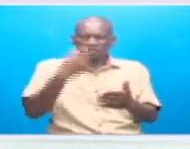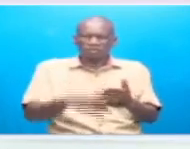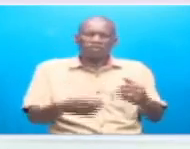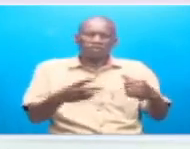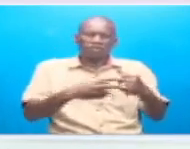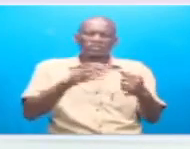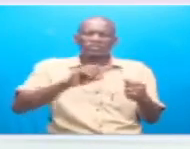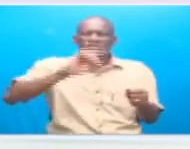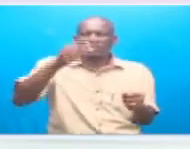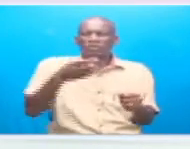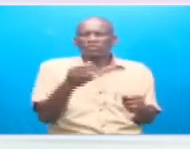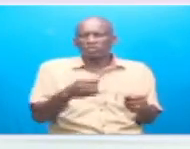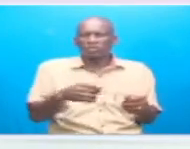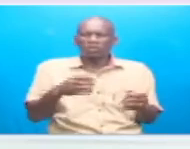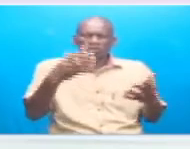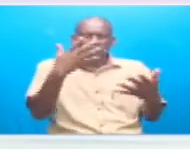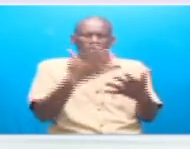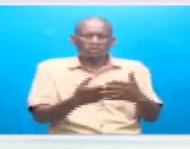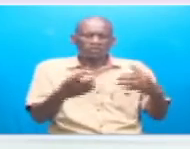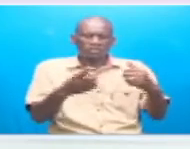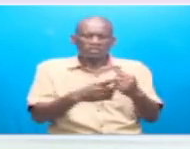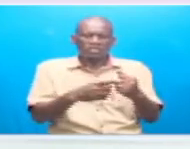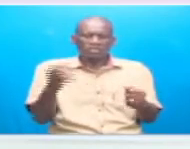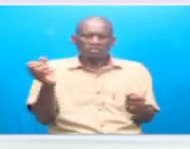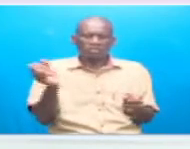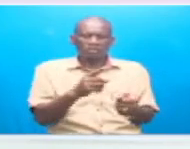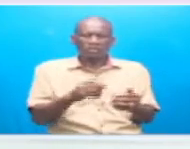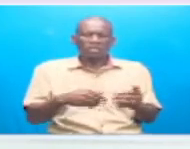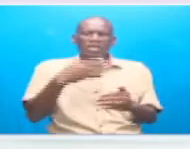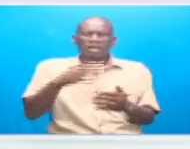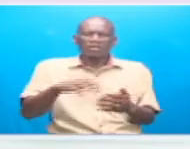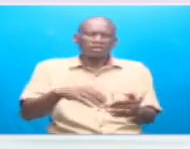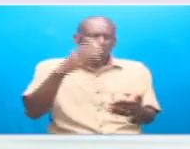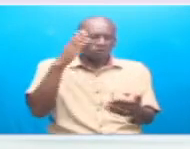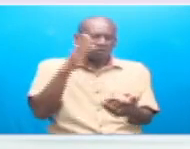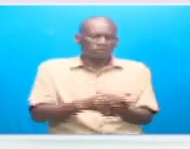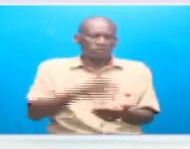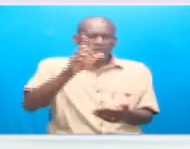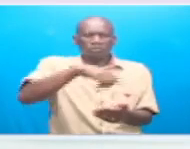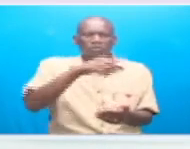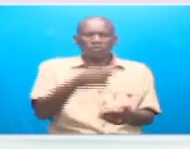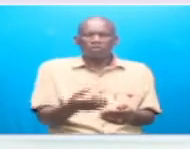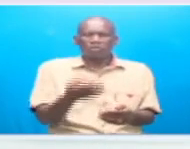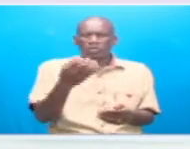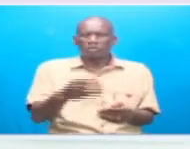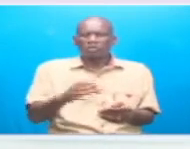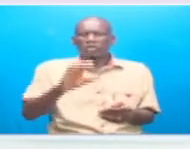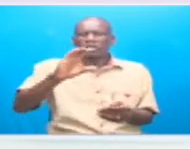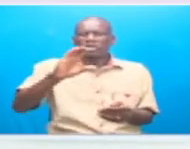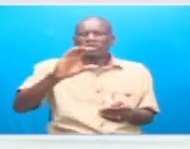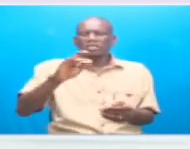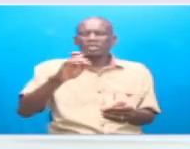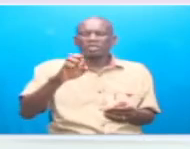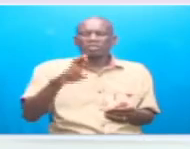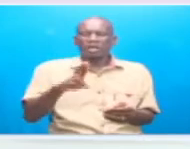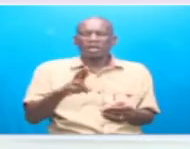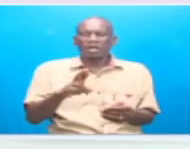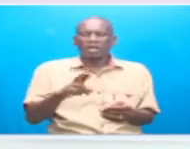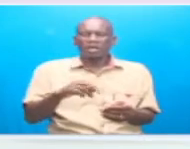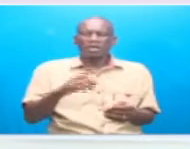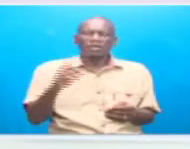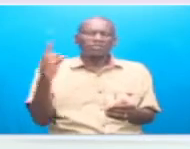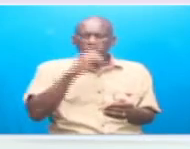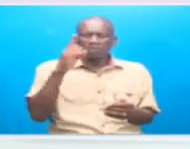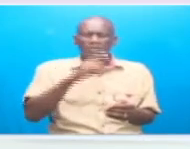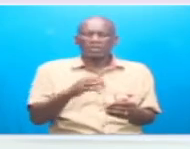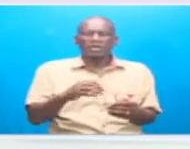70,000 shillings or a six-month jail sentence after he was found guilty of four counts of cyber harassment by a court in Iten.